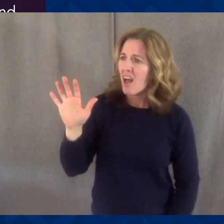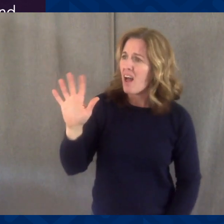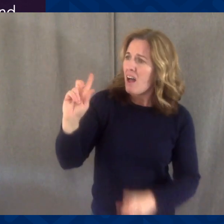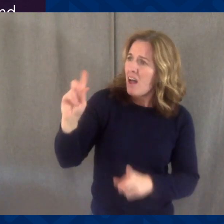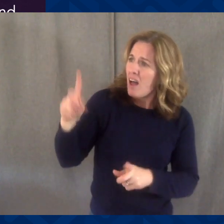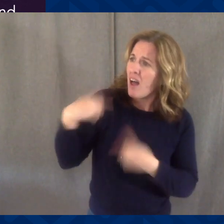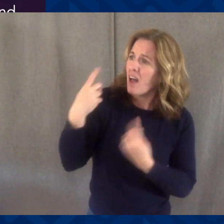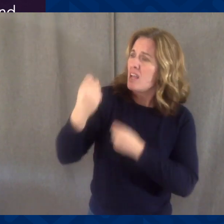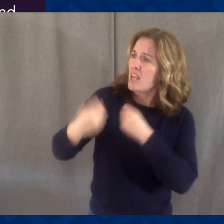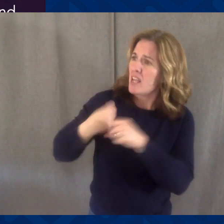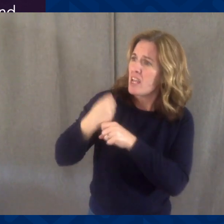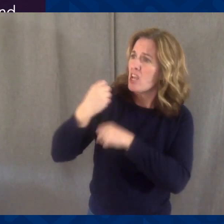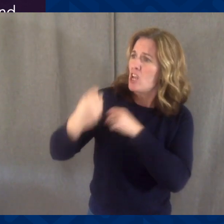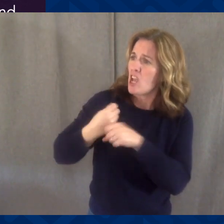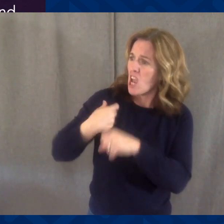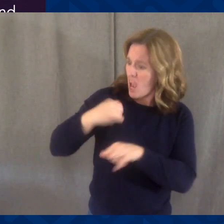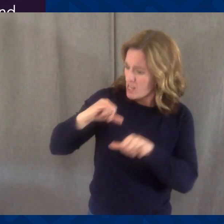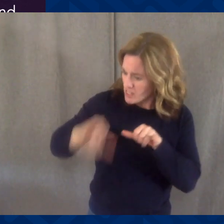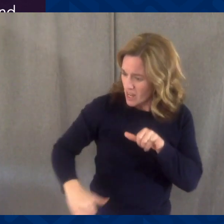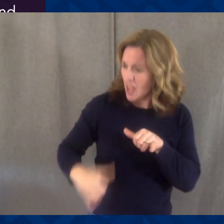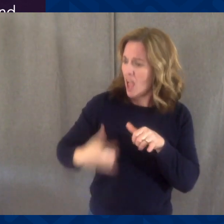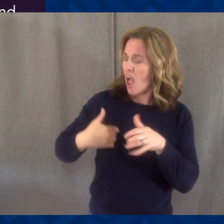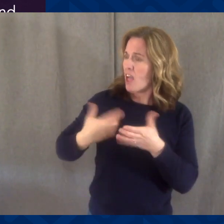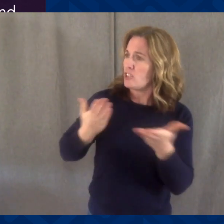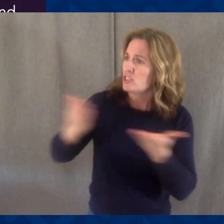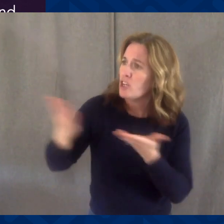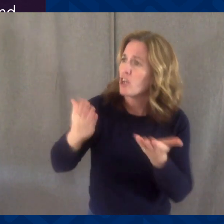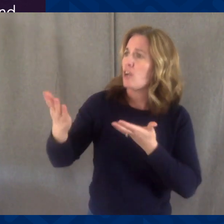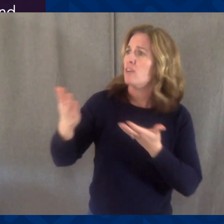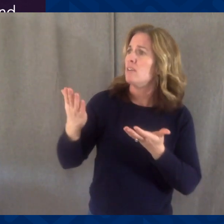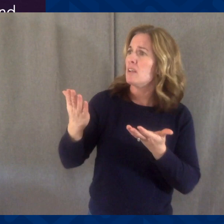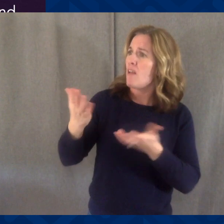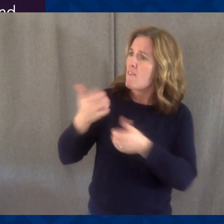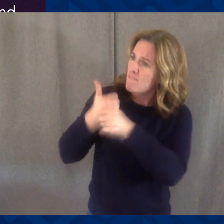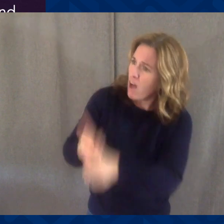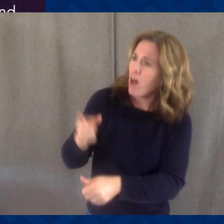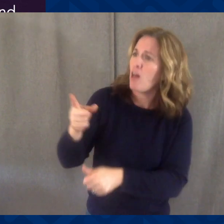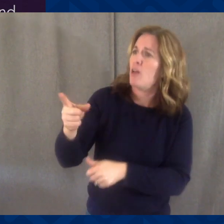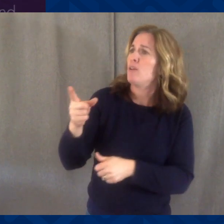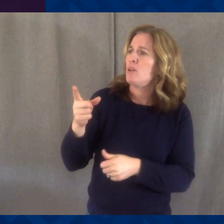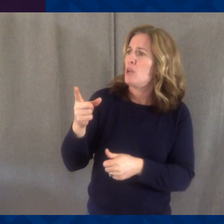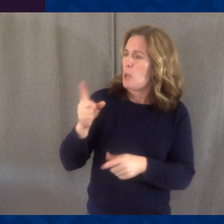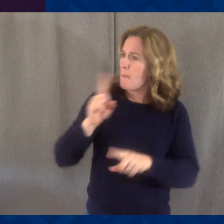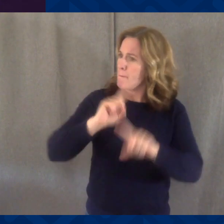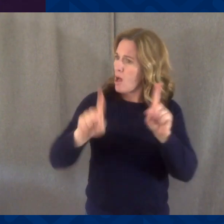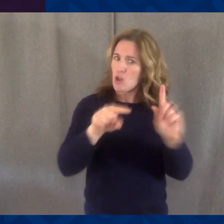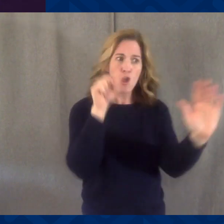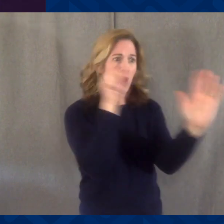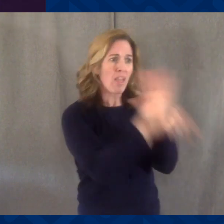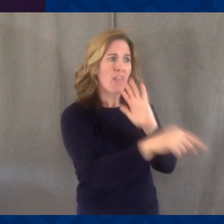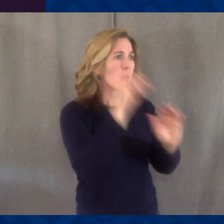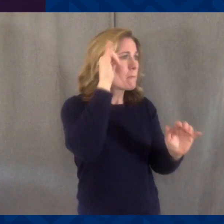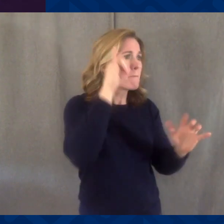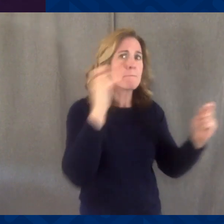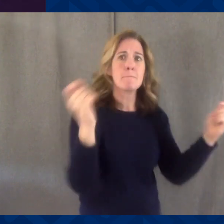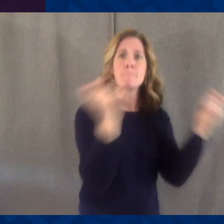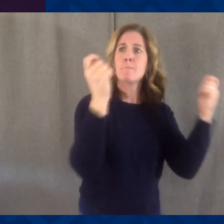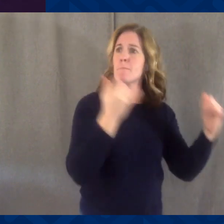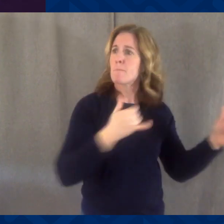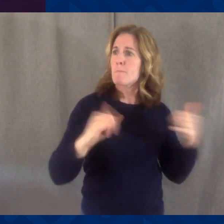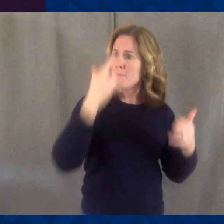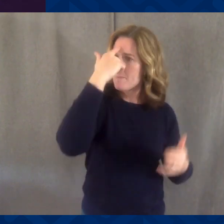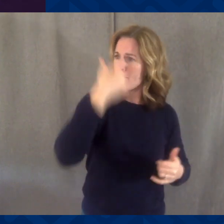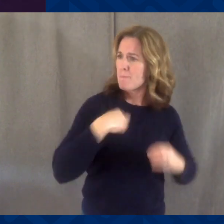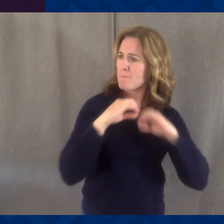never disobeyed your orders. Yet you never gave me a young goat so I could celebrate with my friends. But when this son of yours who has squandered